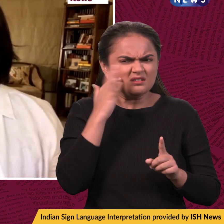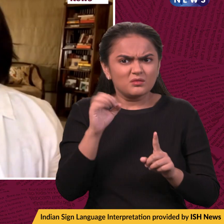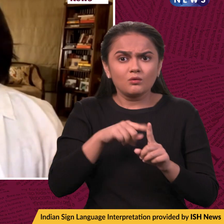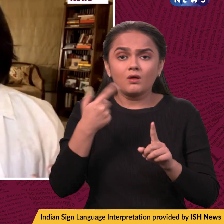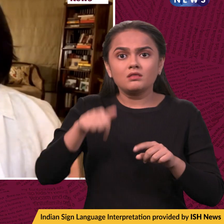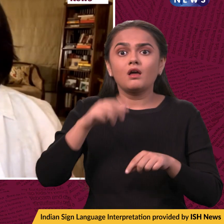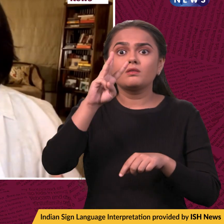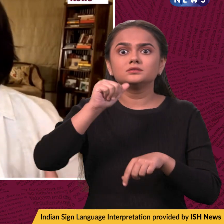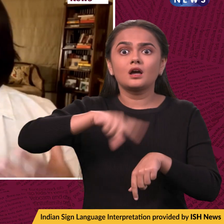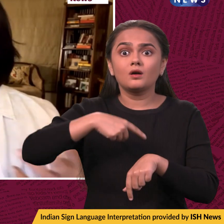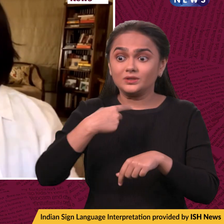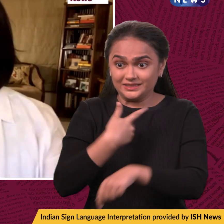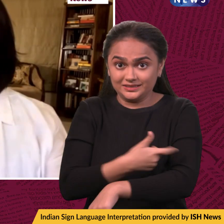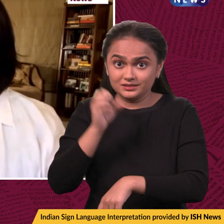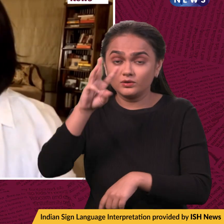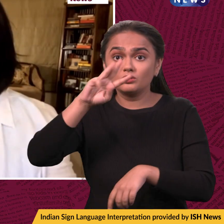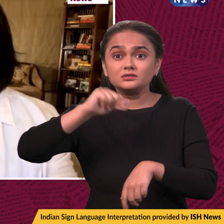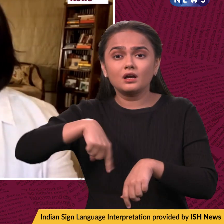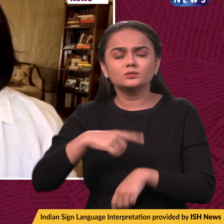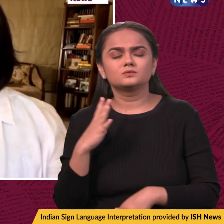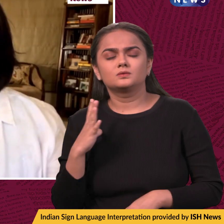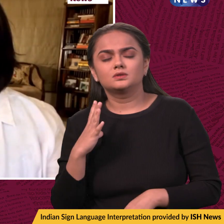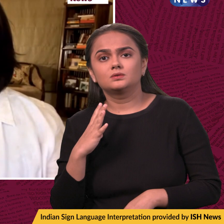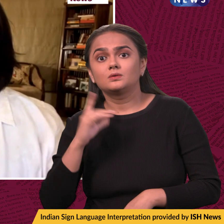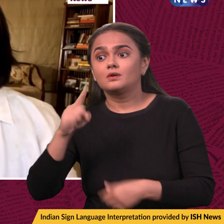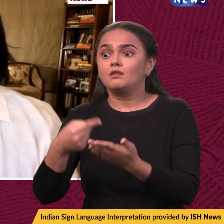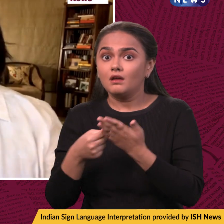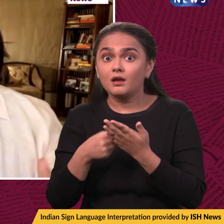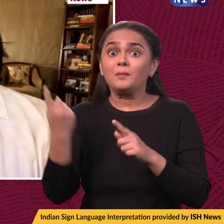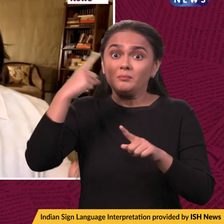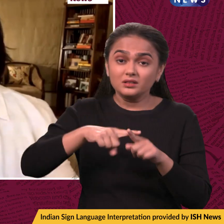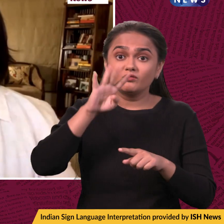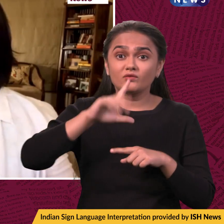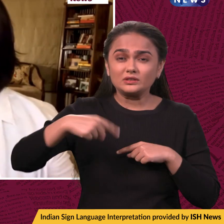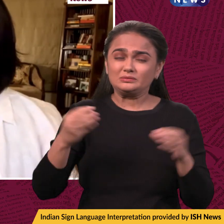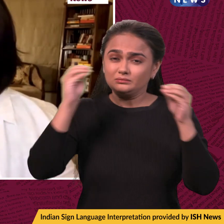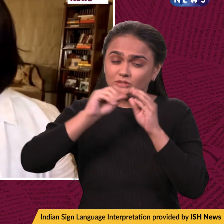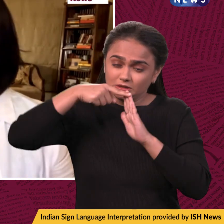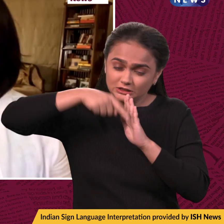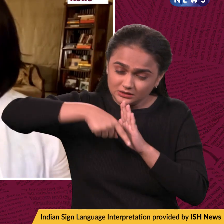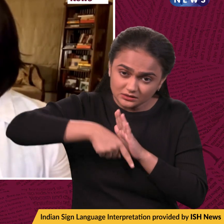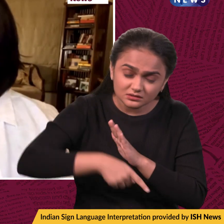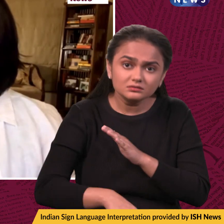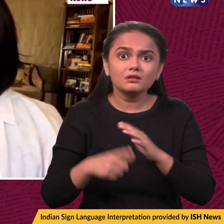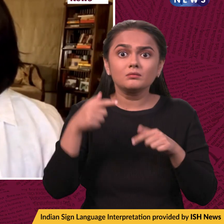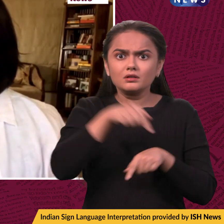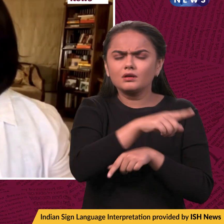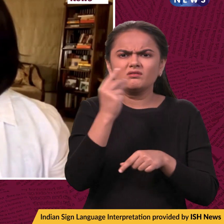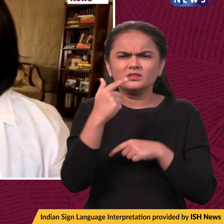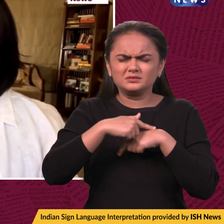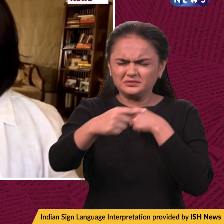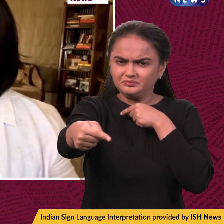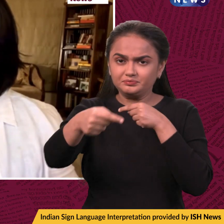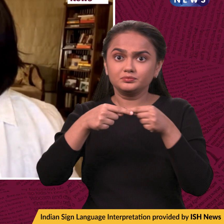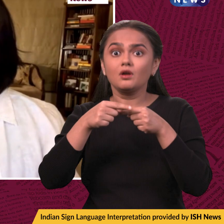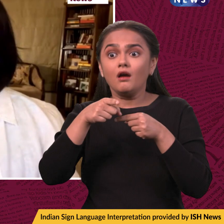is important because right now it takes about 36 hours to do targeted sequencing and 4 to 5 days for the whole genome sequencing to detect